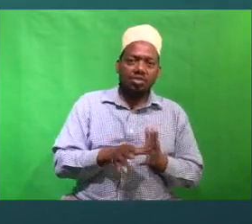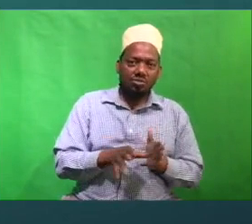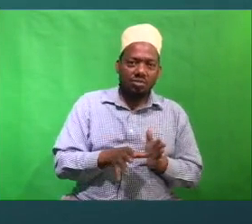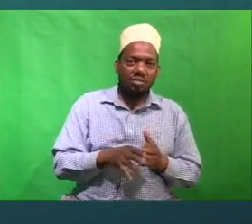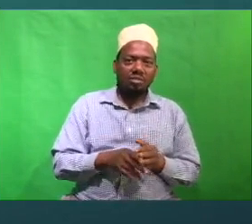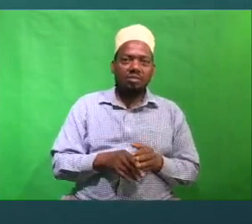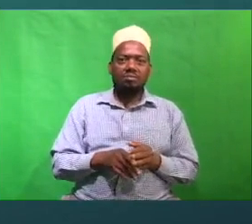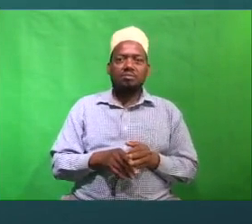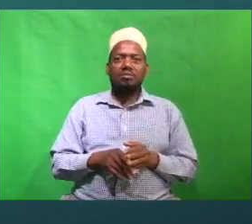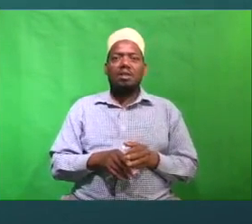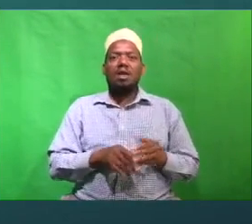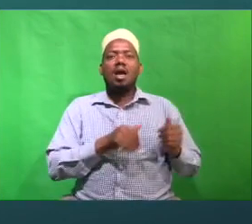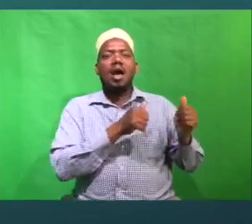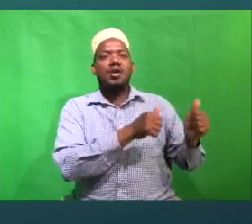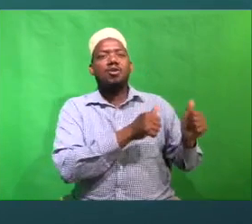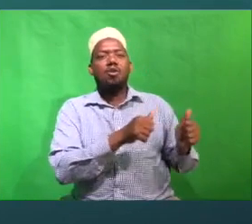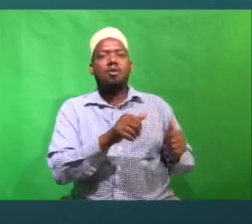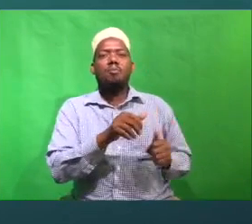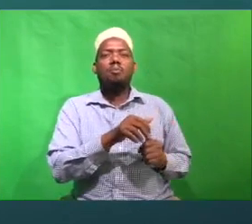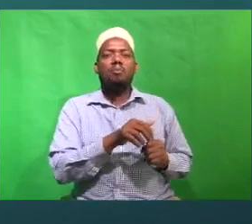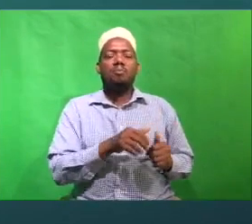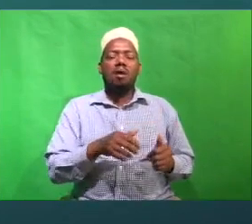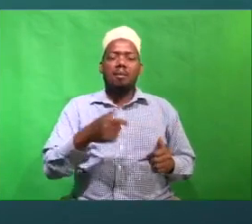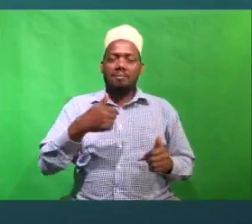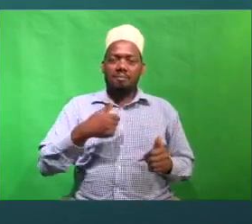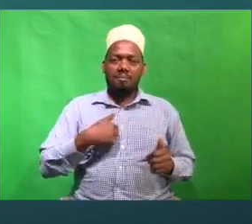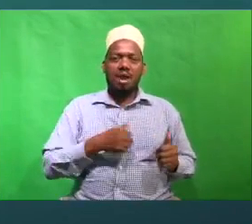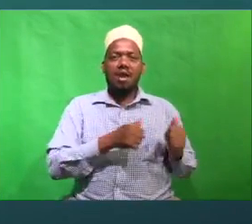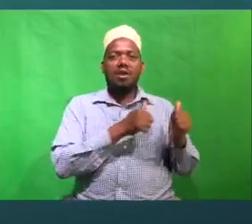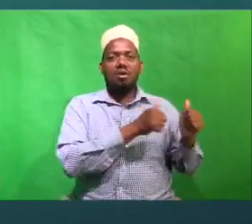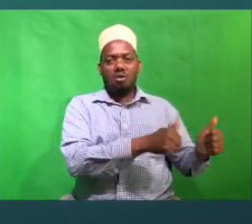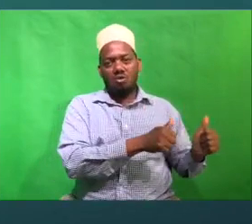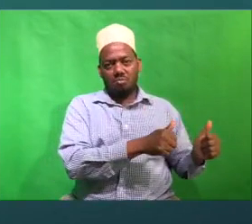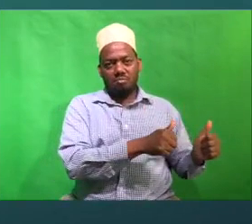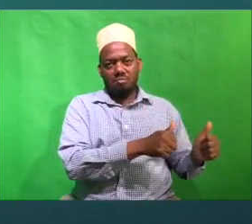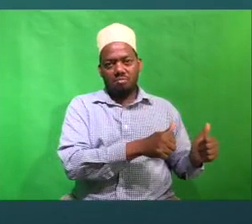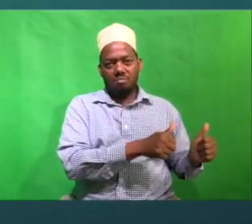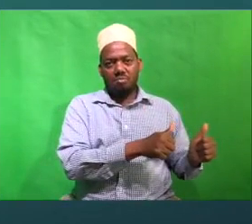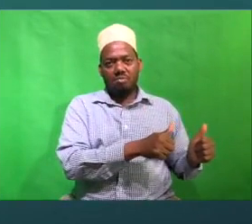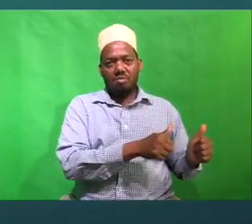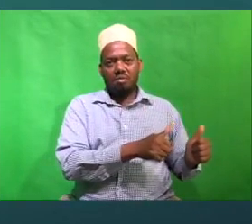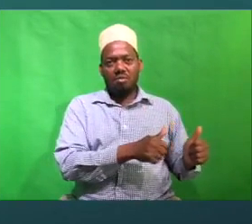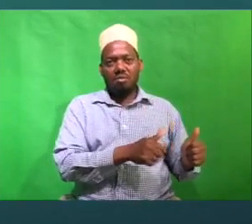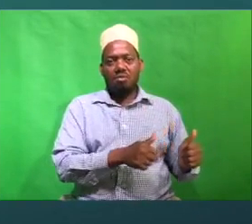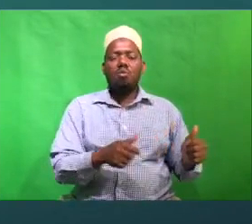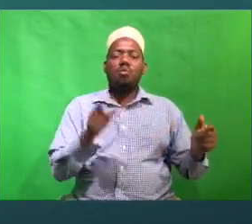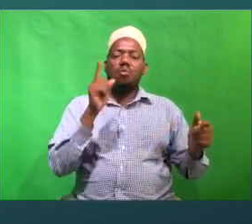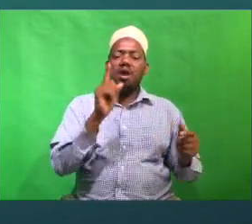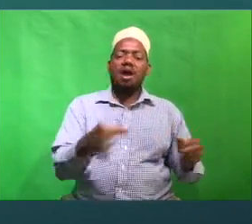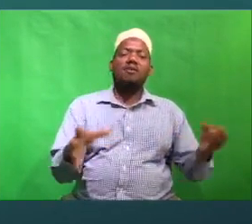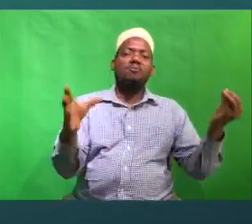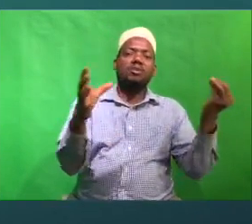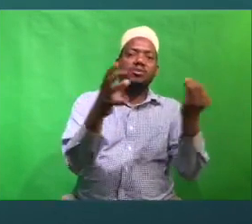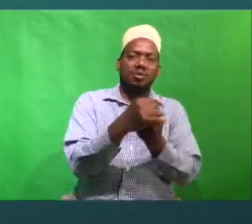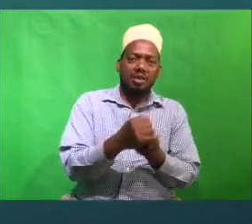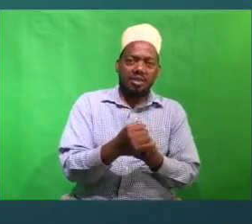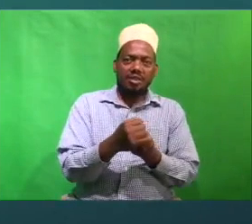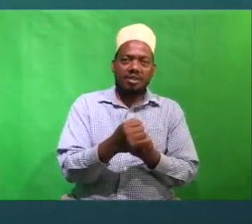students, I hope that, my hope, we have been